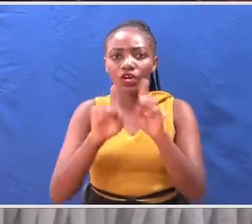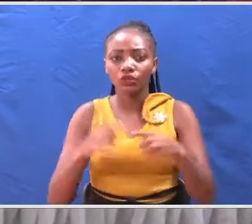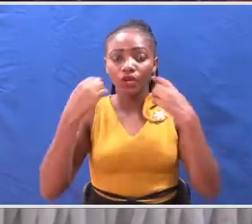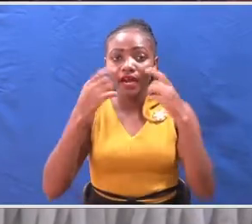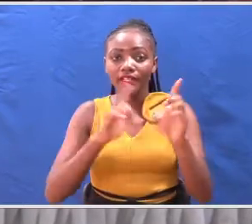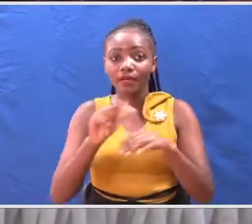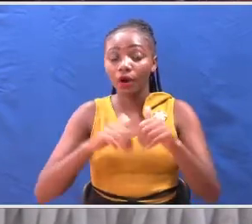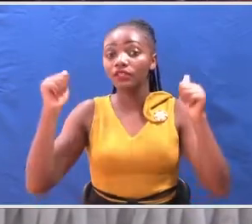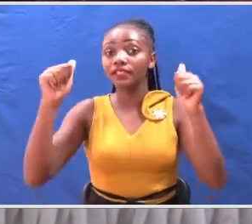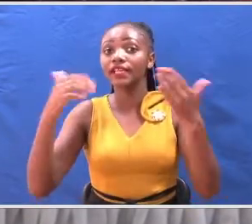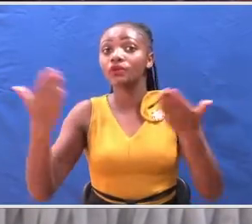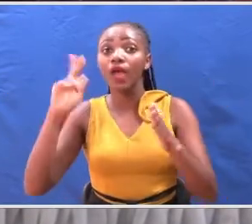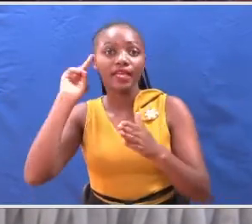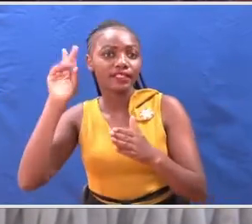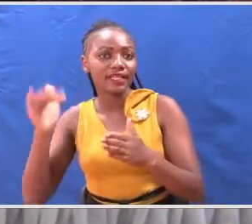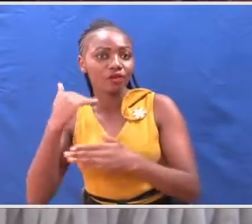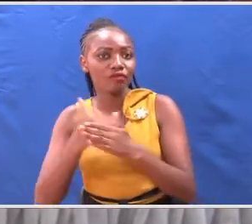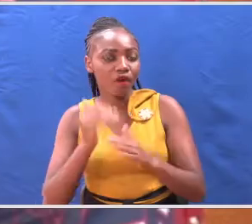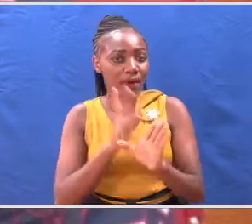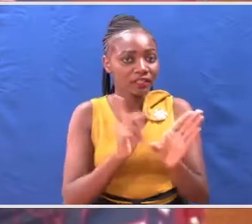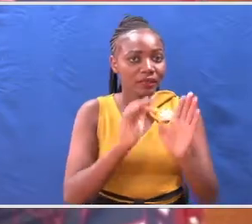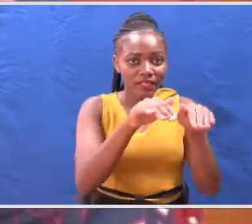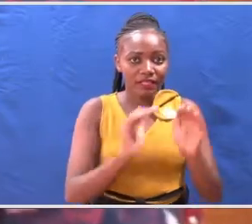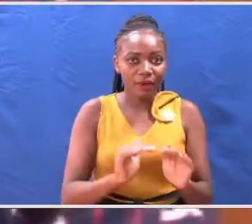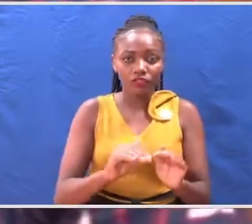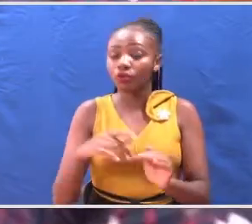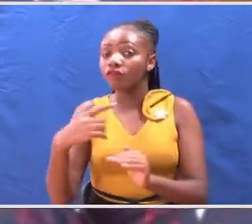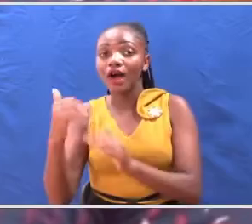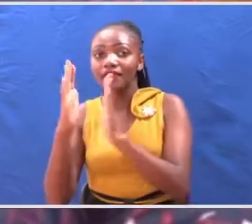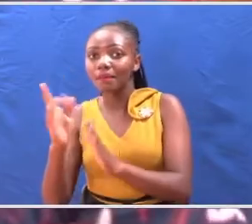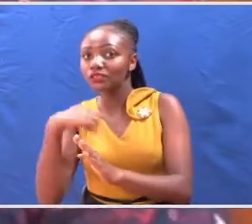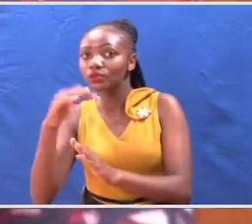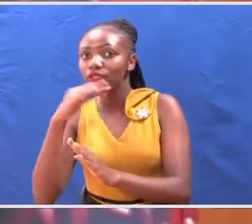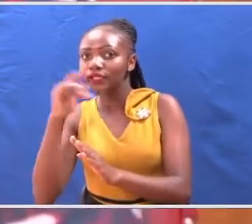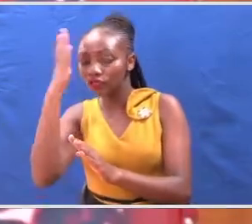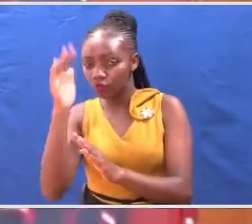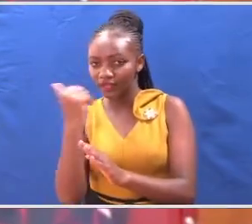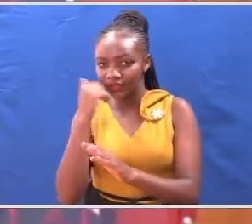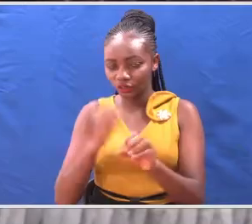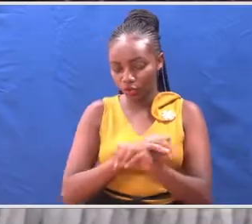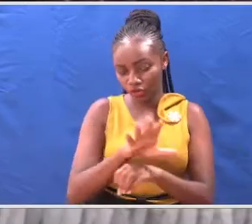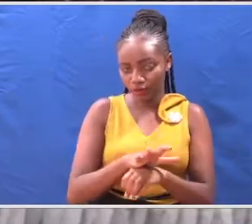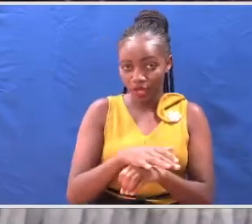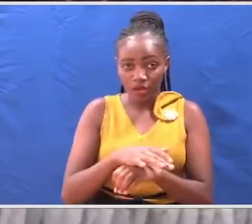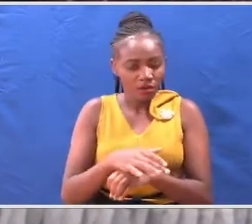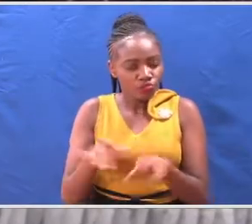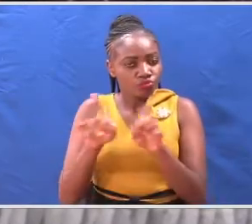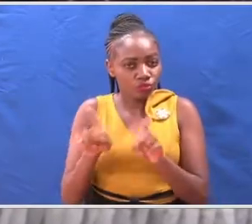commencement of the strike in Kisii before attending the burial of Stephen Mugusu, who succumbed to COVID-19 in the line of